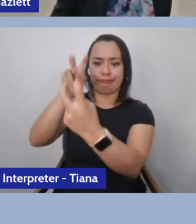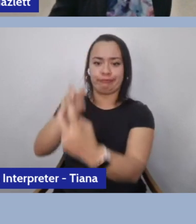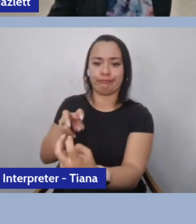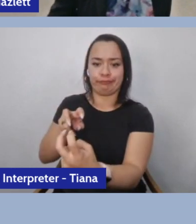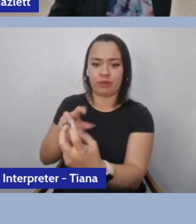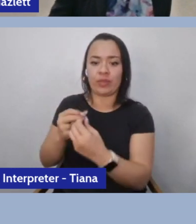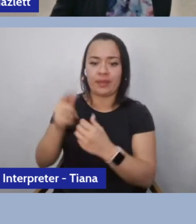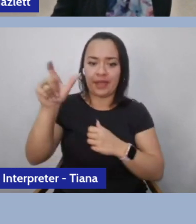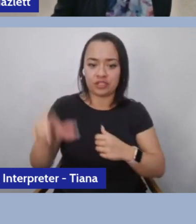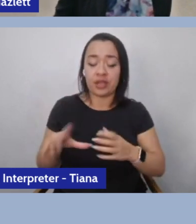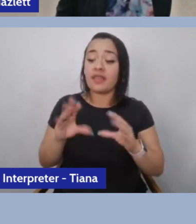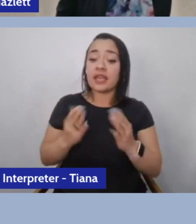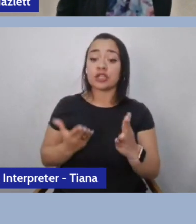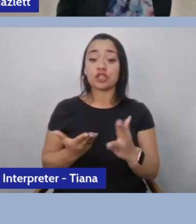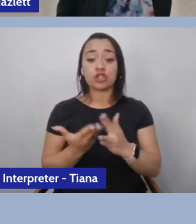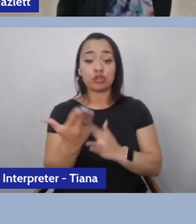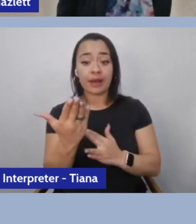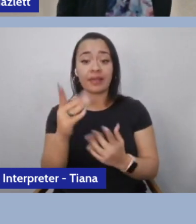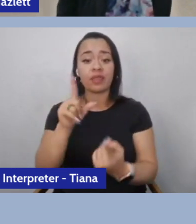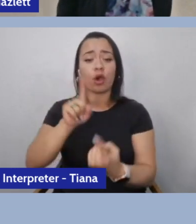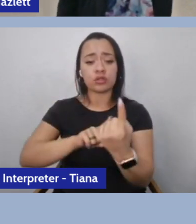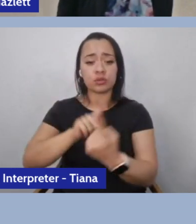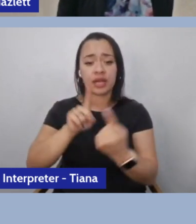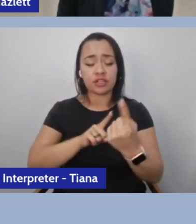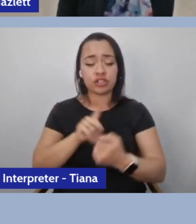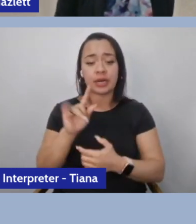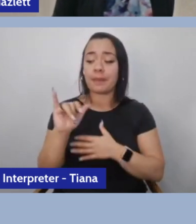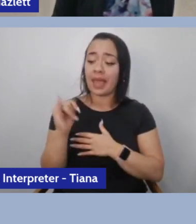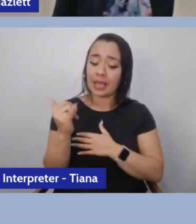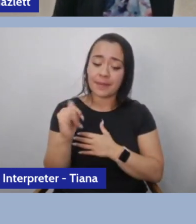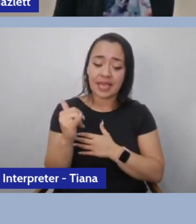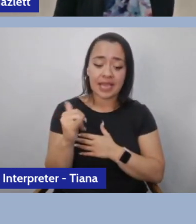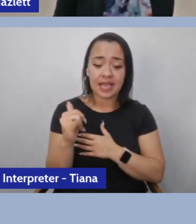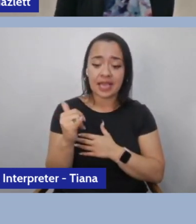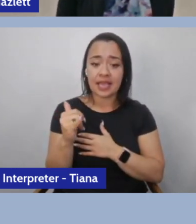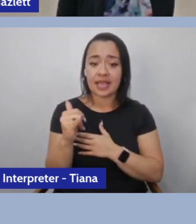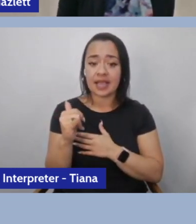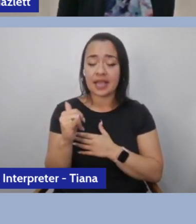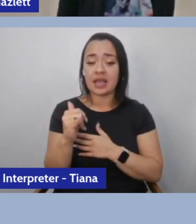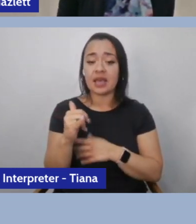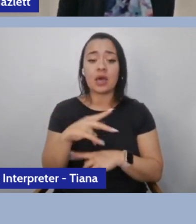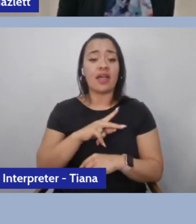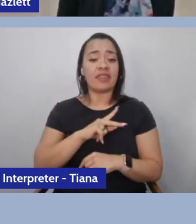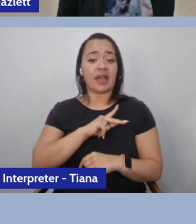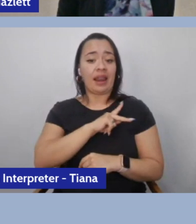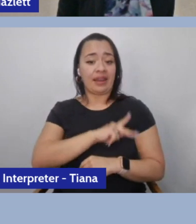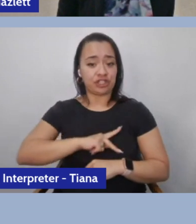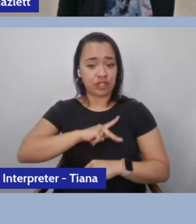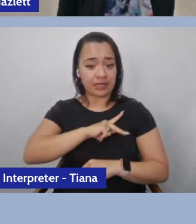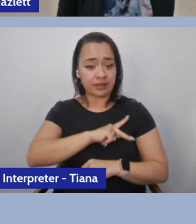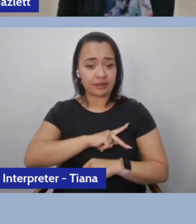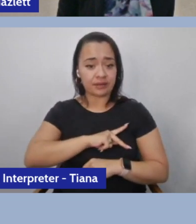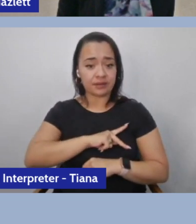then during the consultation, it may be at the clinician's discretion to,